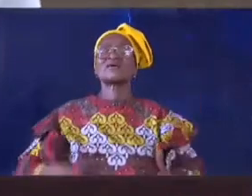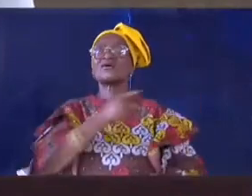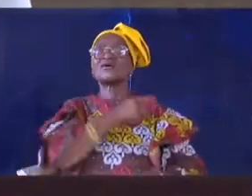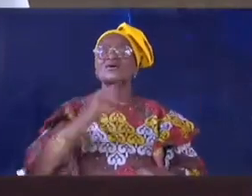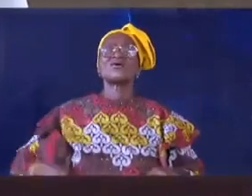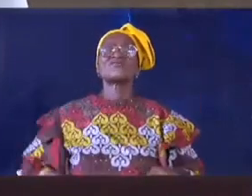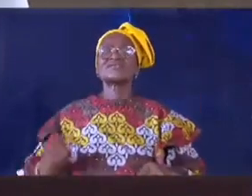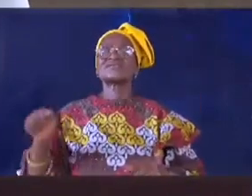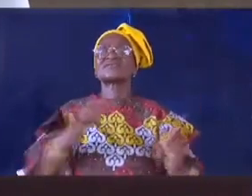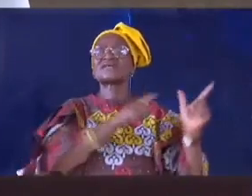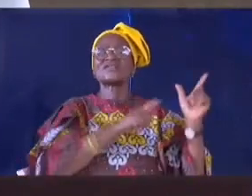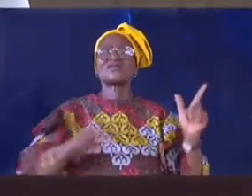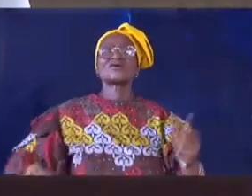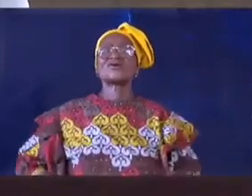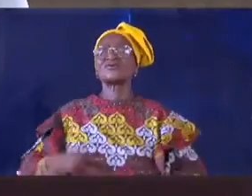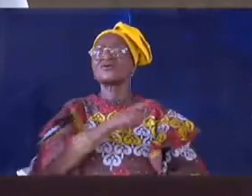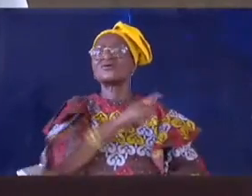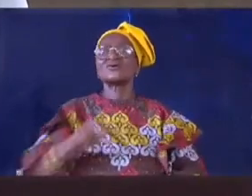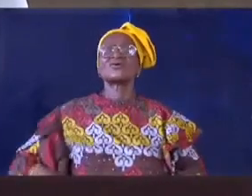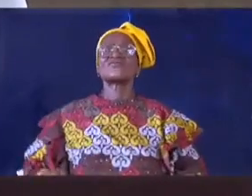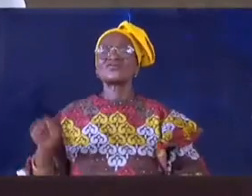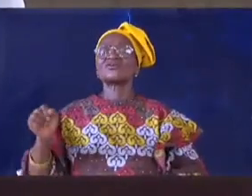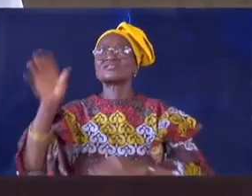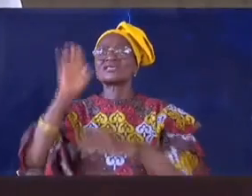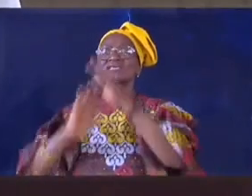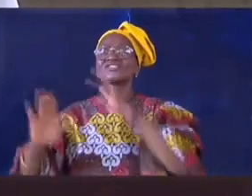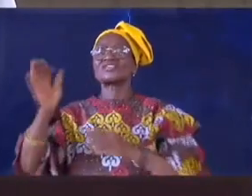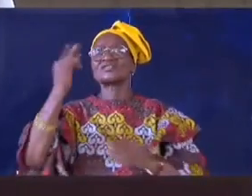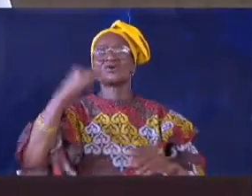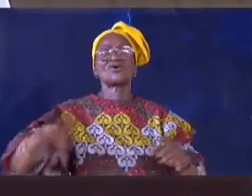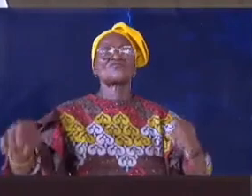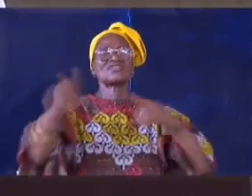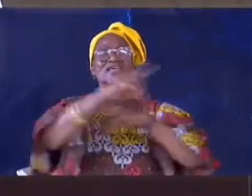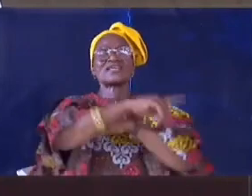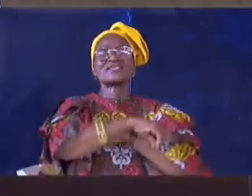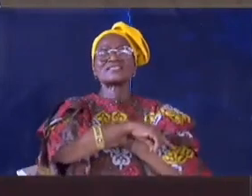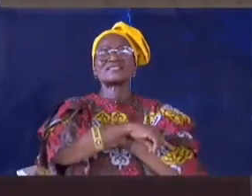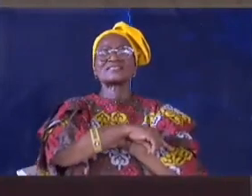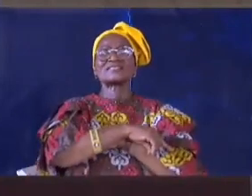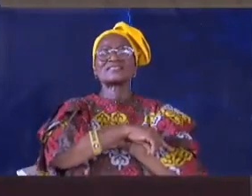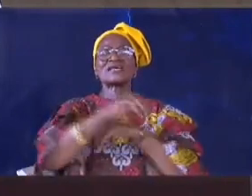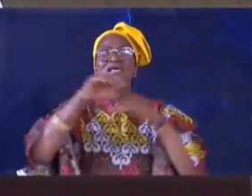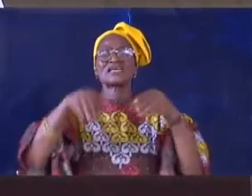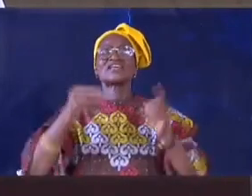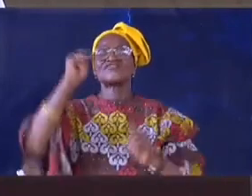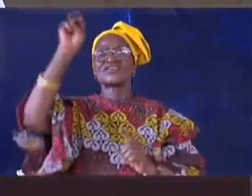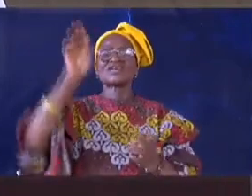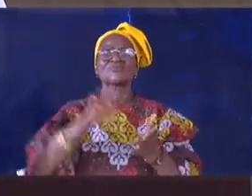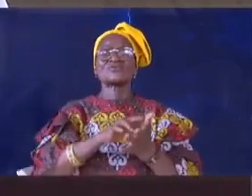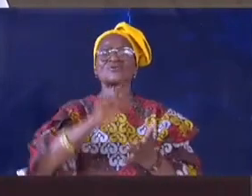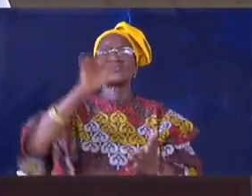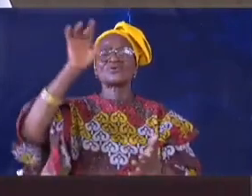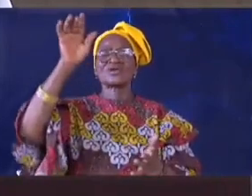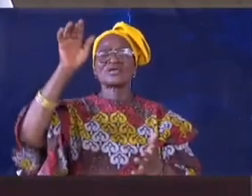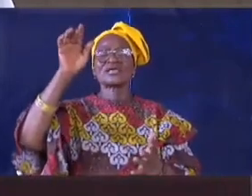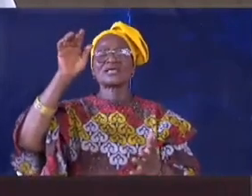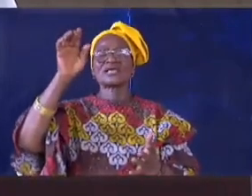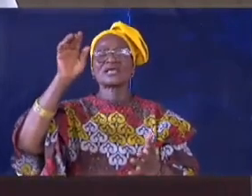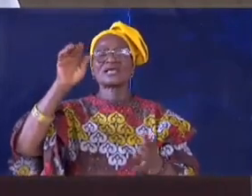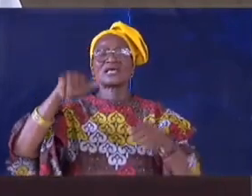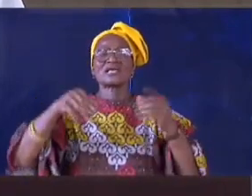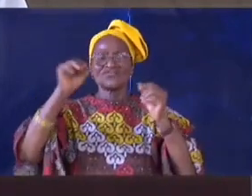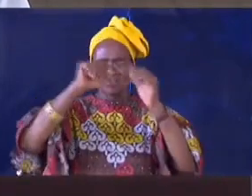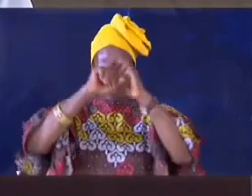Lords. Let's bless the Ancient of Days. Give him glory. Give him honor. Give